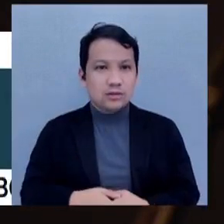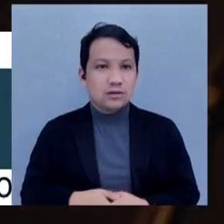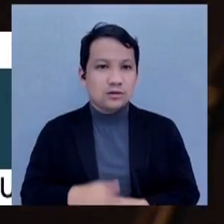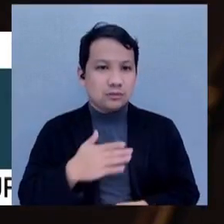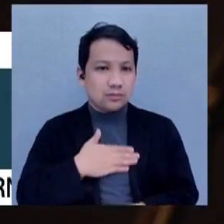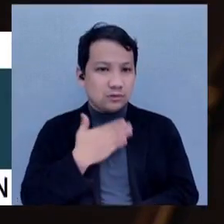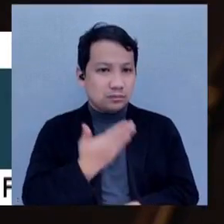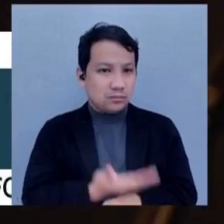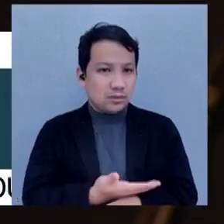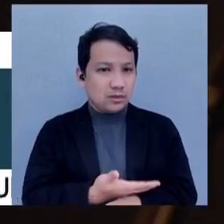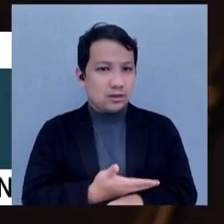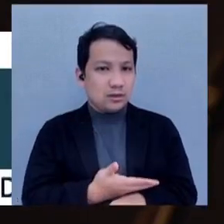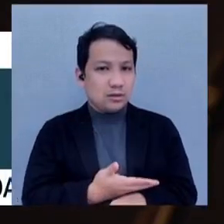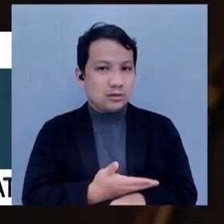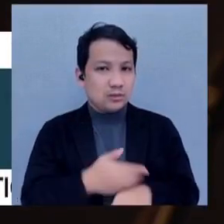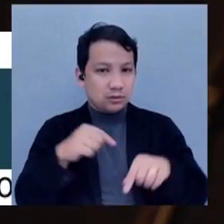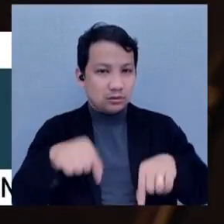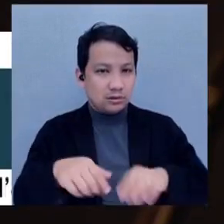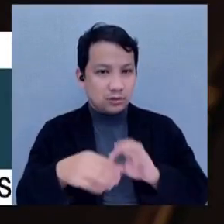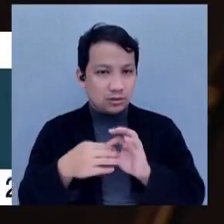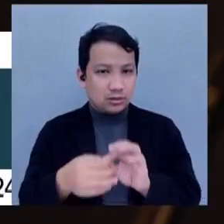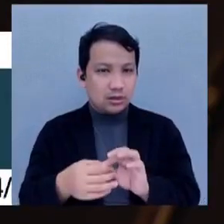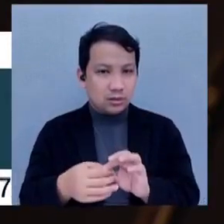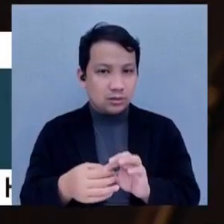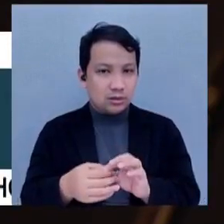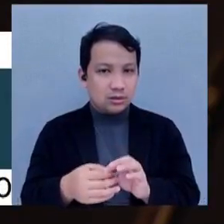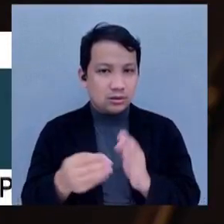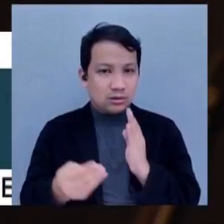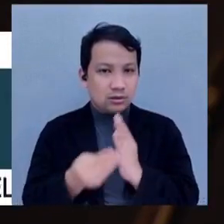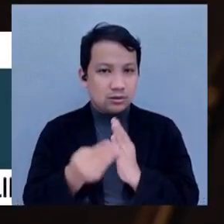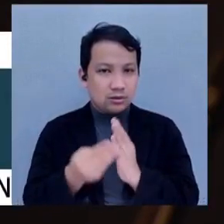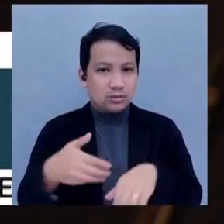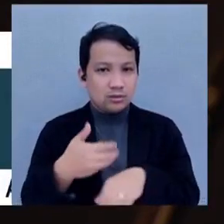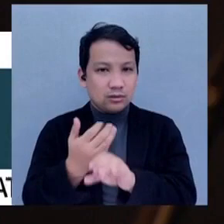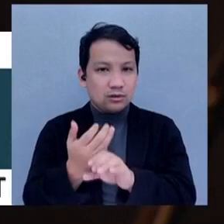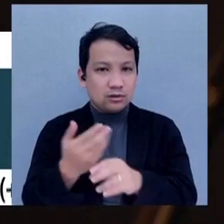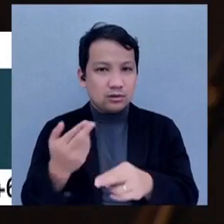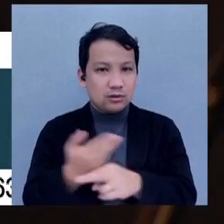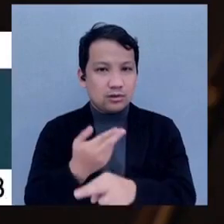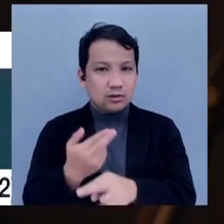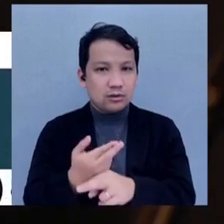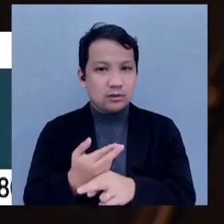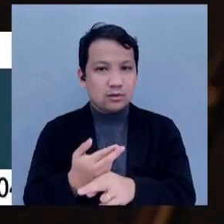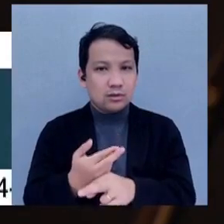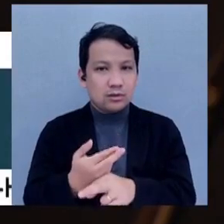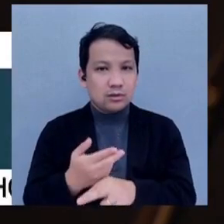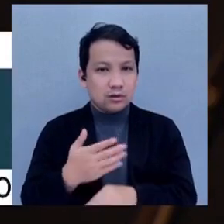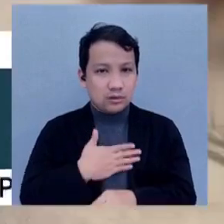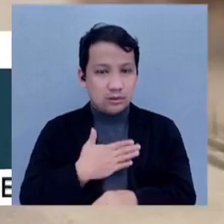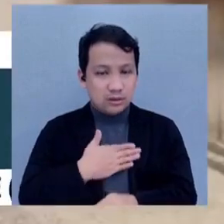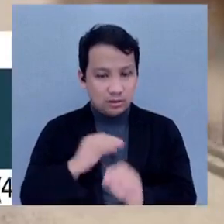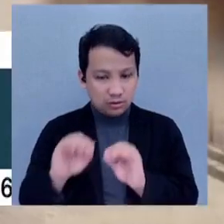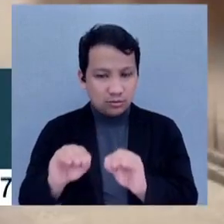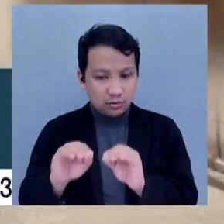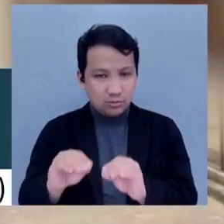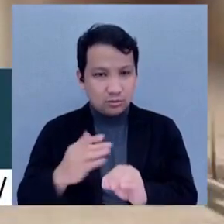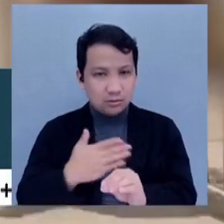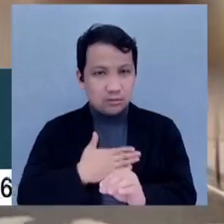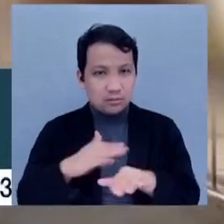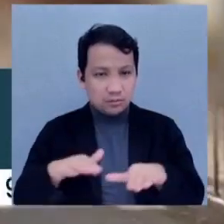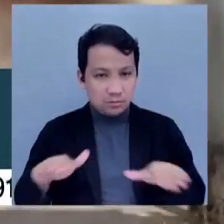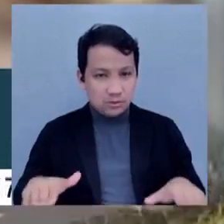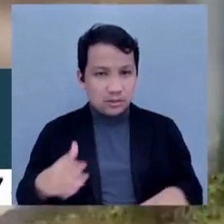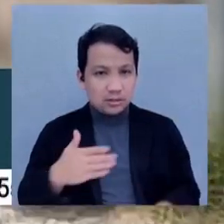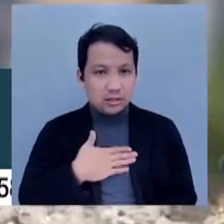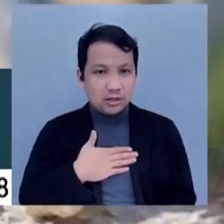nasa dito kami, is modular, pina-enroll ko ng regular class. Ako mismo ang nagturo sa aking bata. A